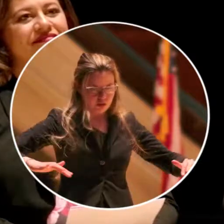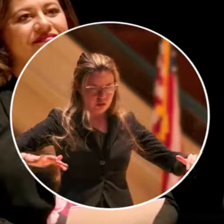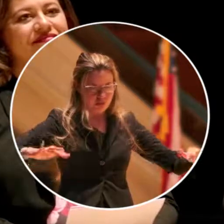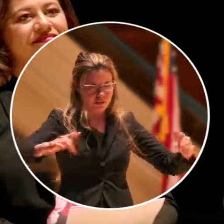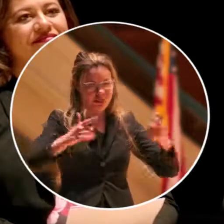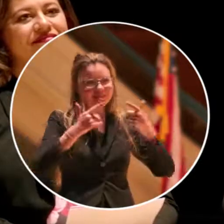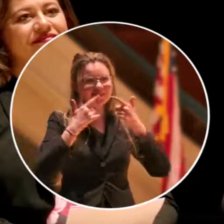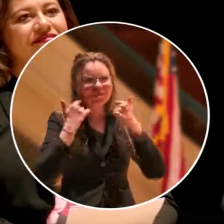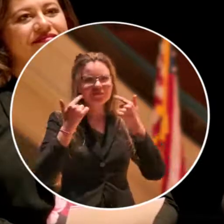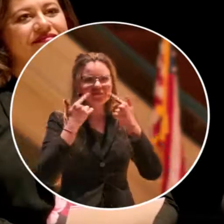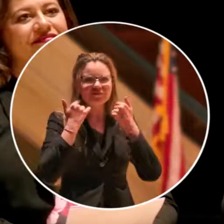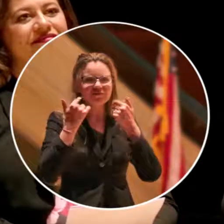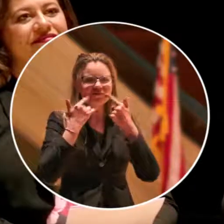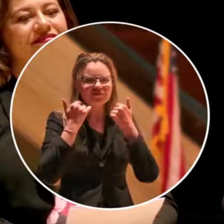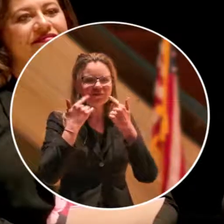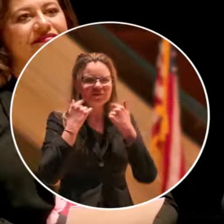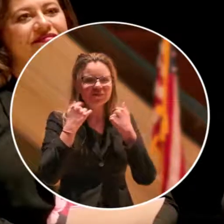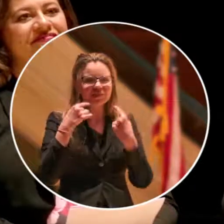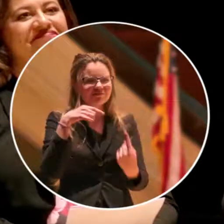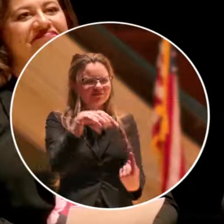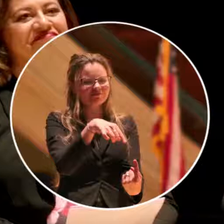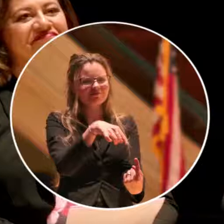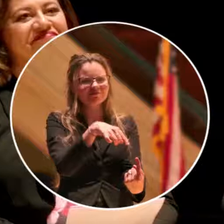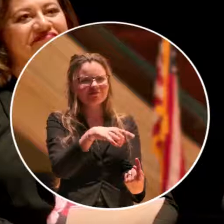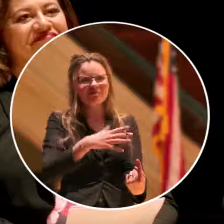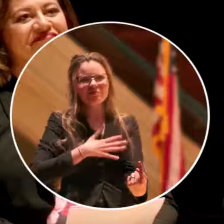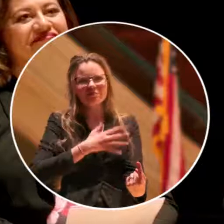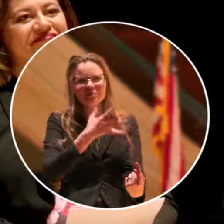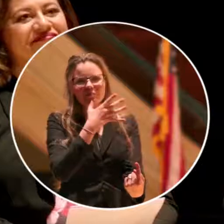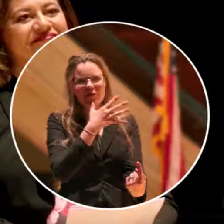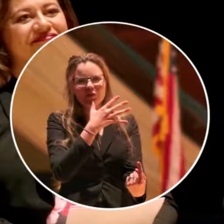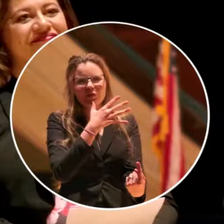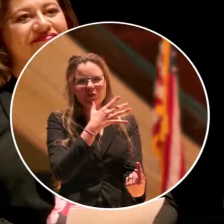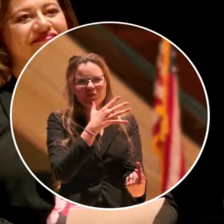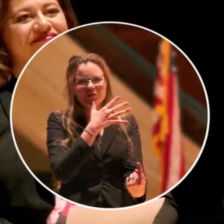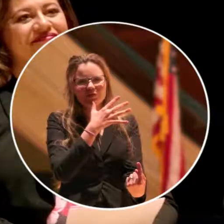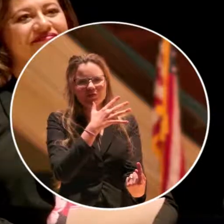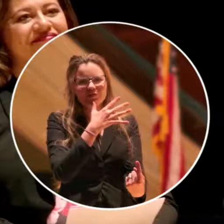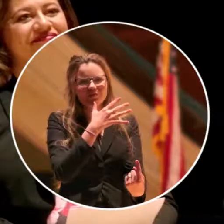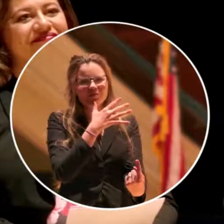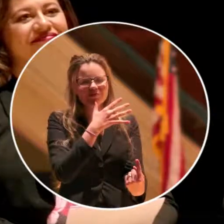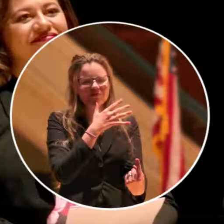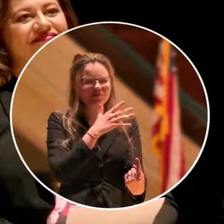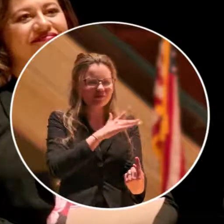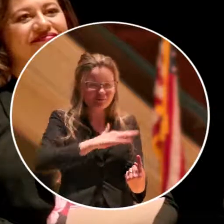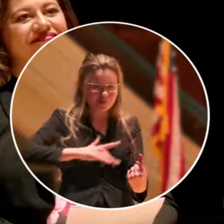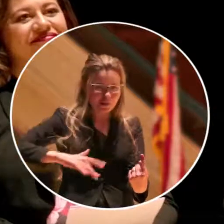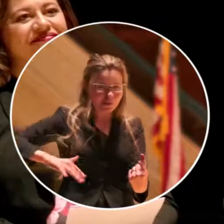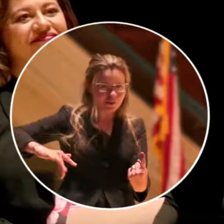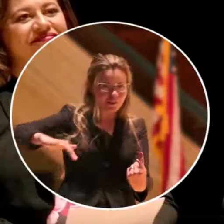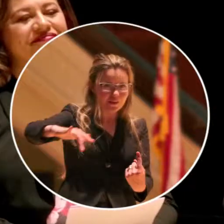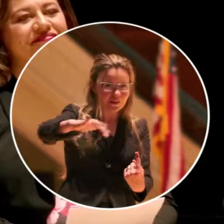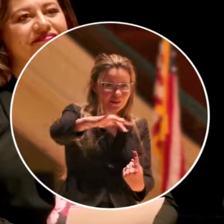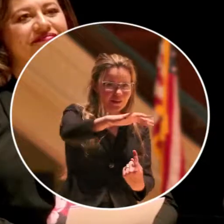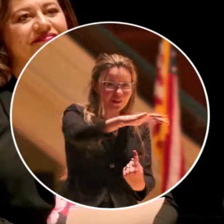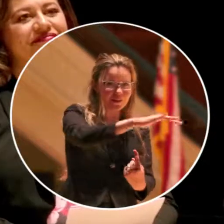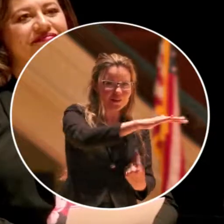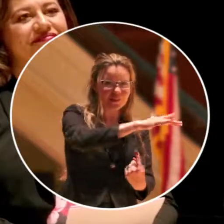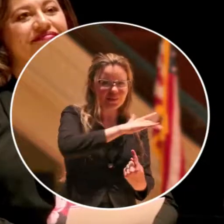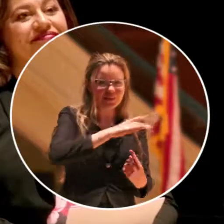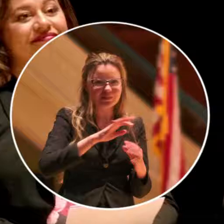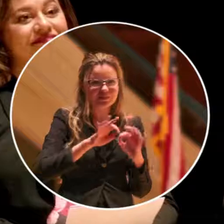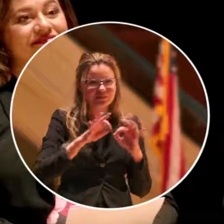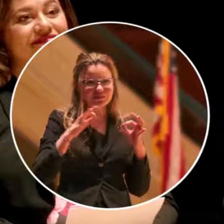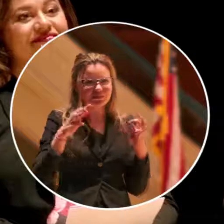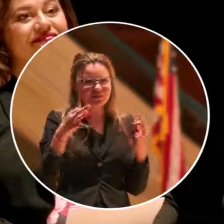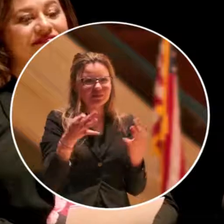laughing, you would find my mother, the matriarch of the clan, to whom